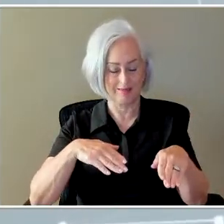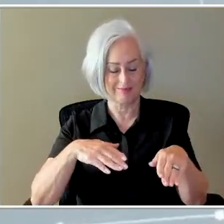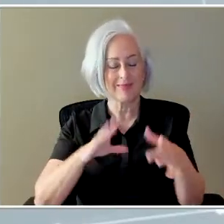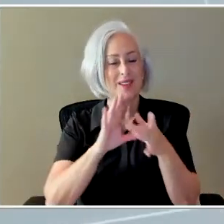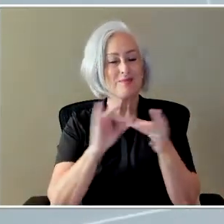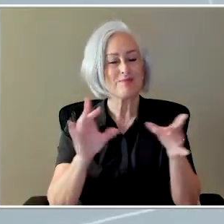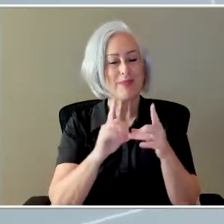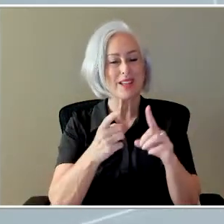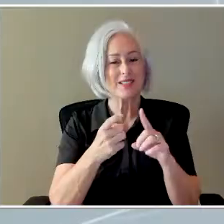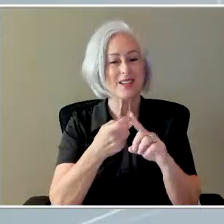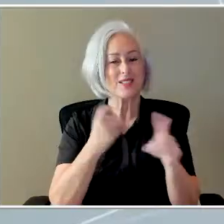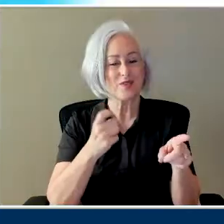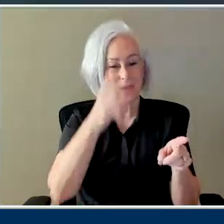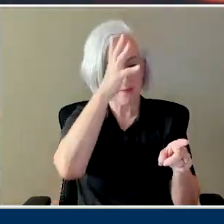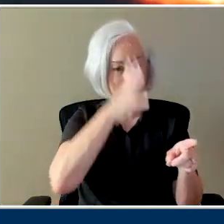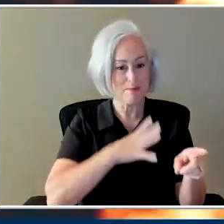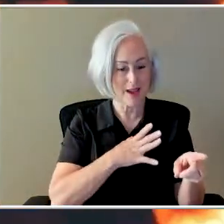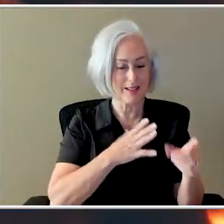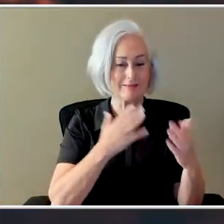to recovery.